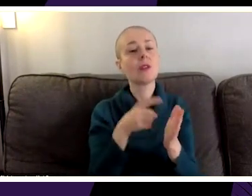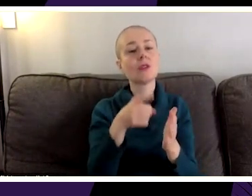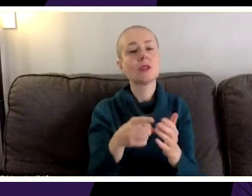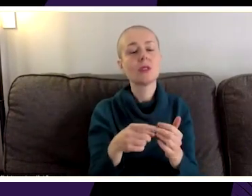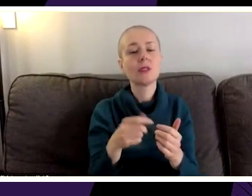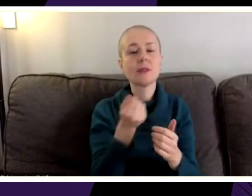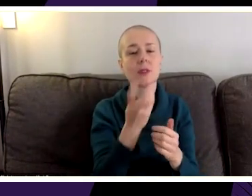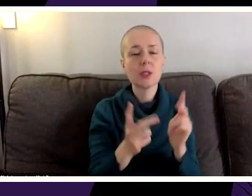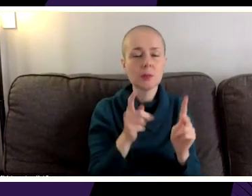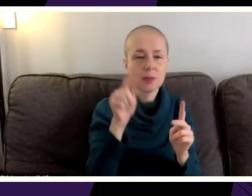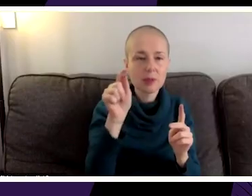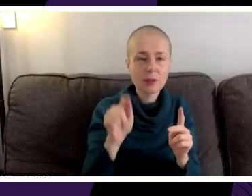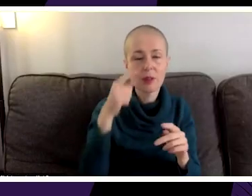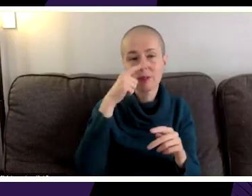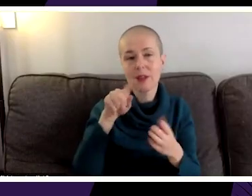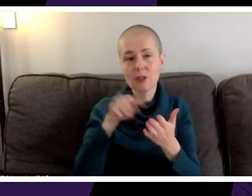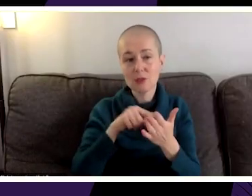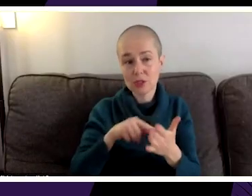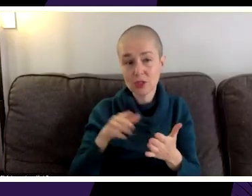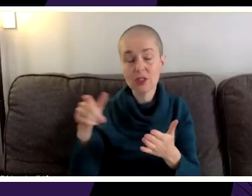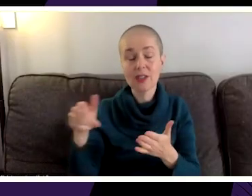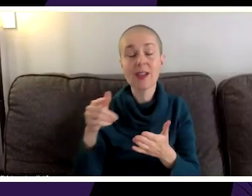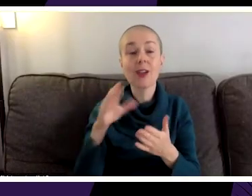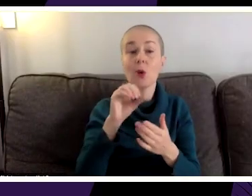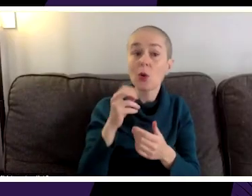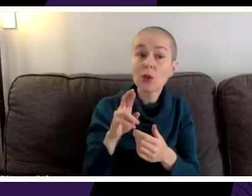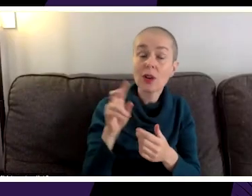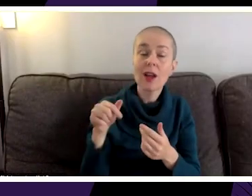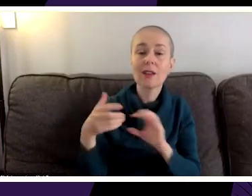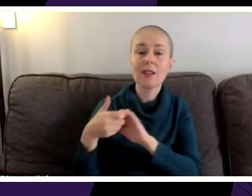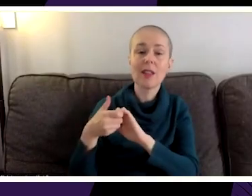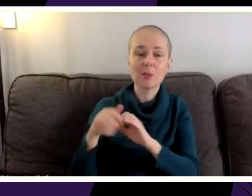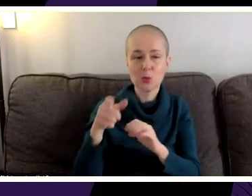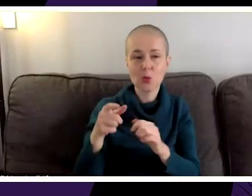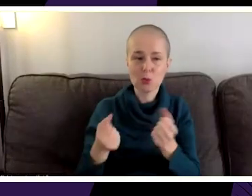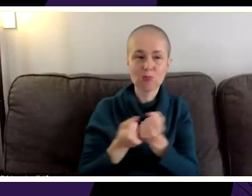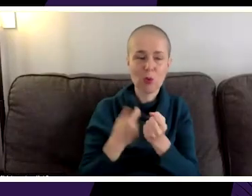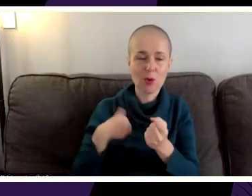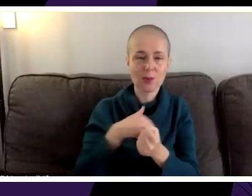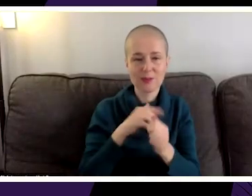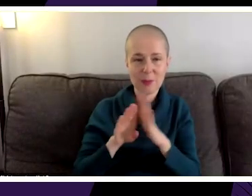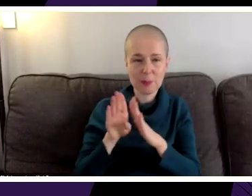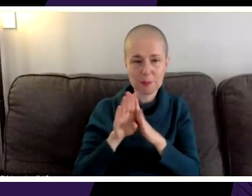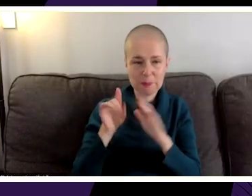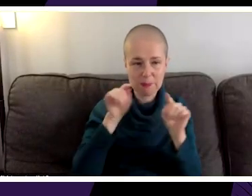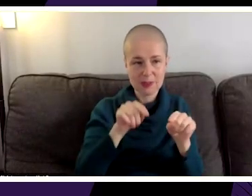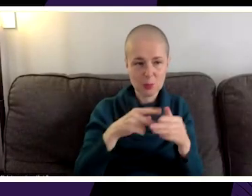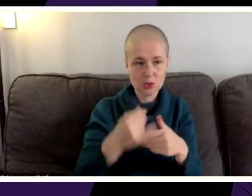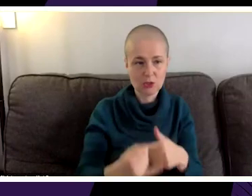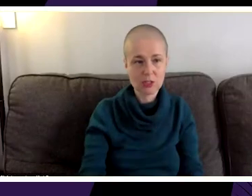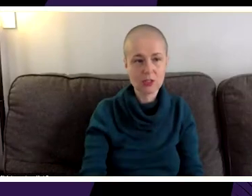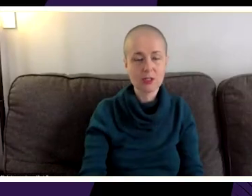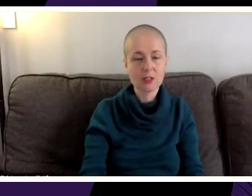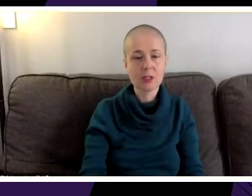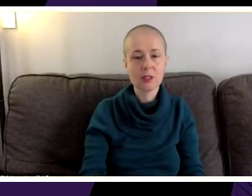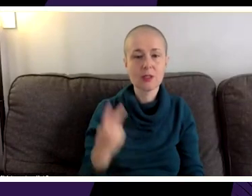Kanpapon, a Thai creative coder and collaborative developer on this project. We are grateful